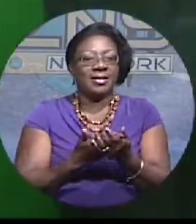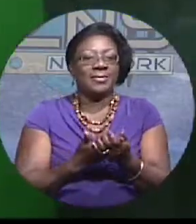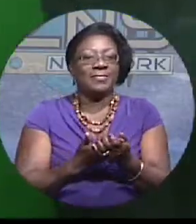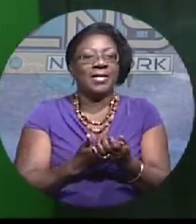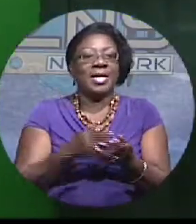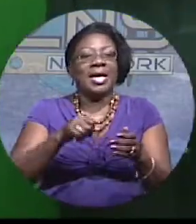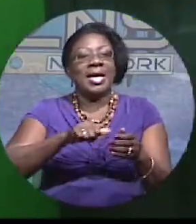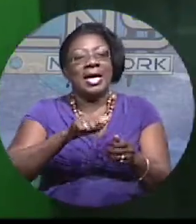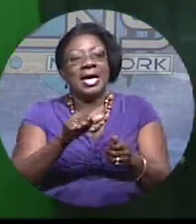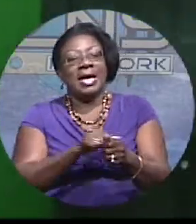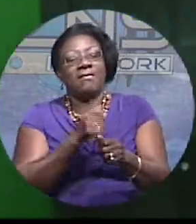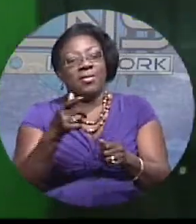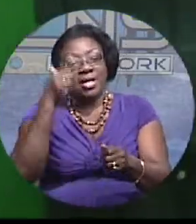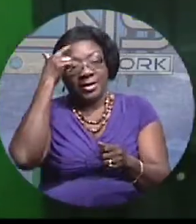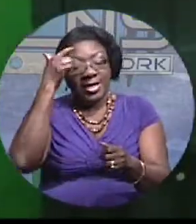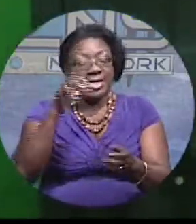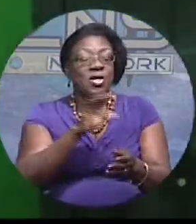done.